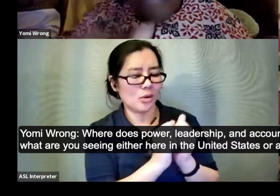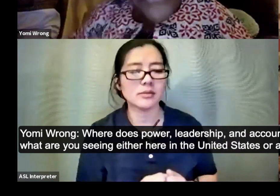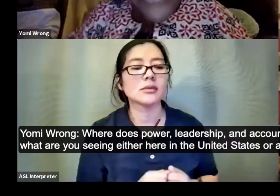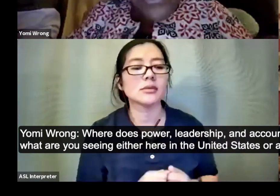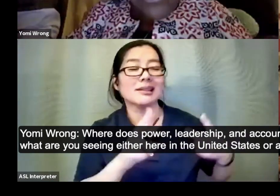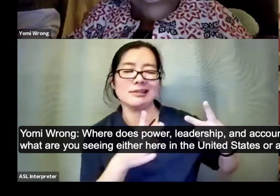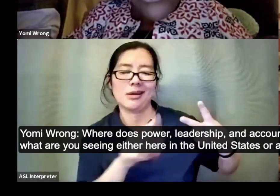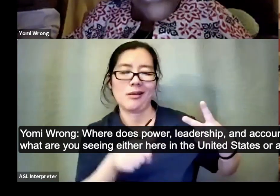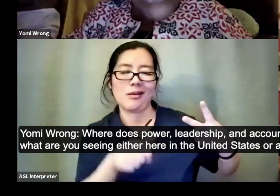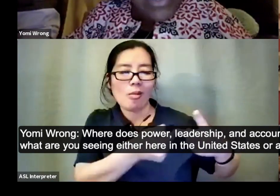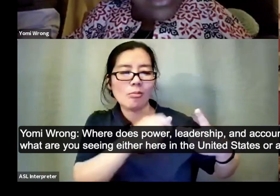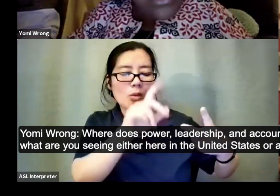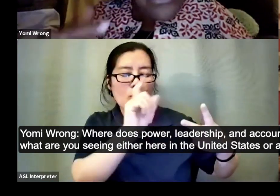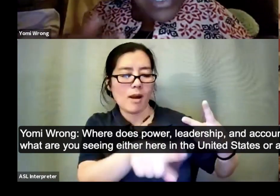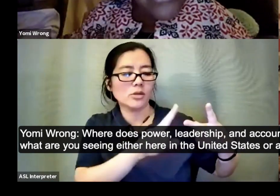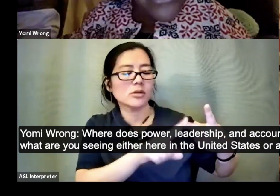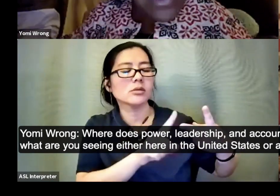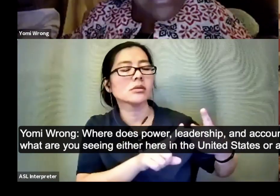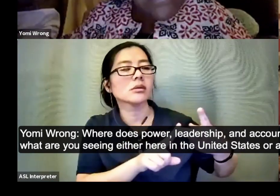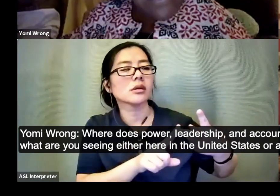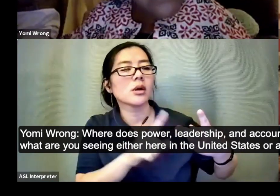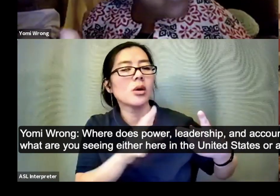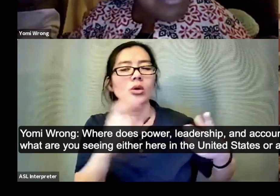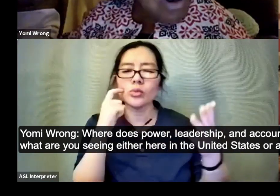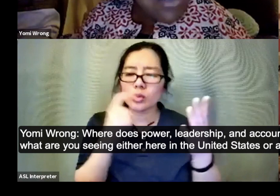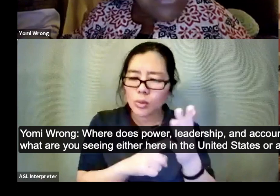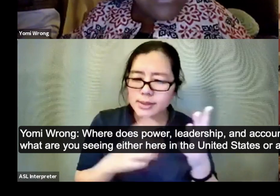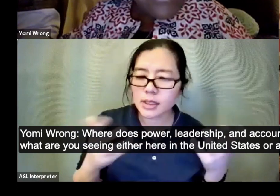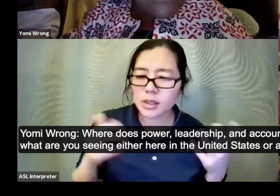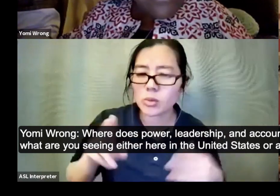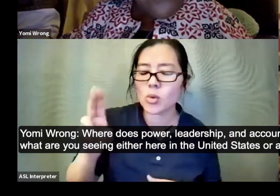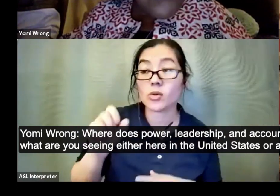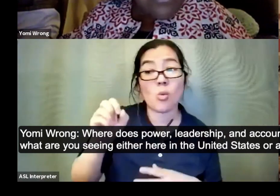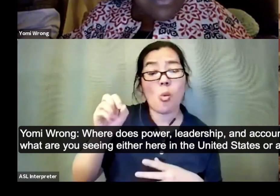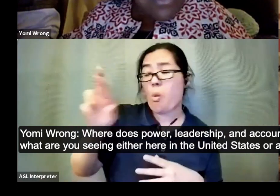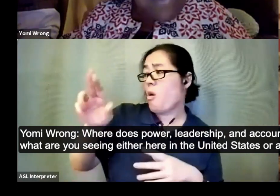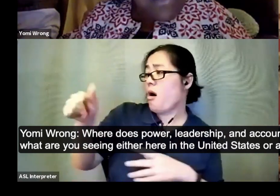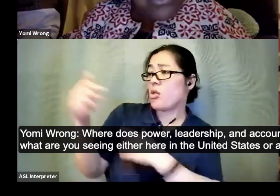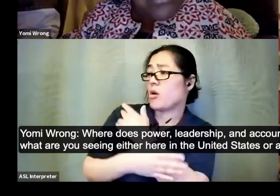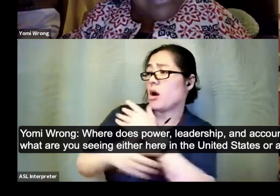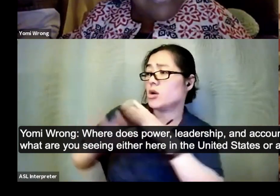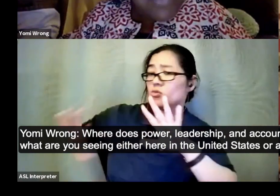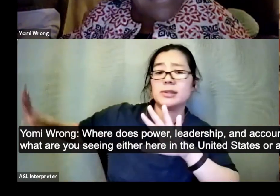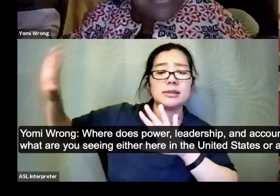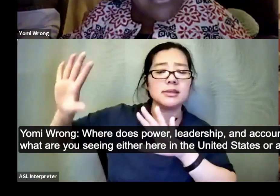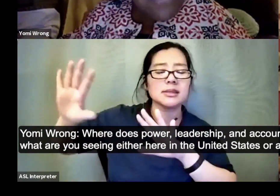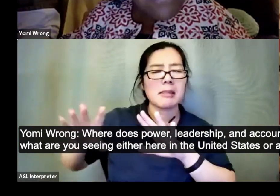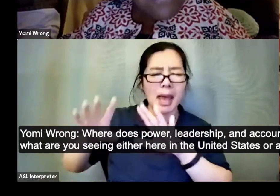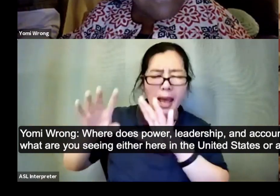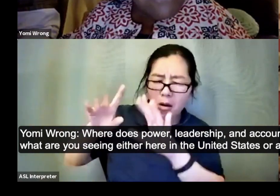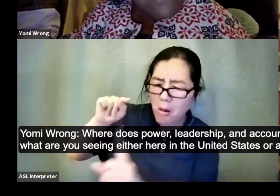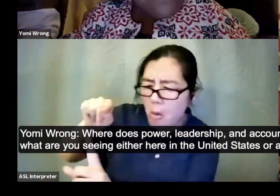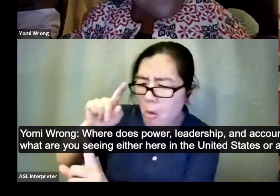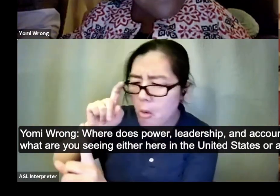question, what are you seeing either here in the United States or abroad that is nuanced in terms of advancing